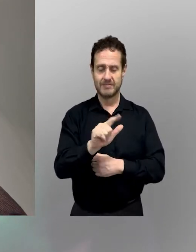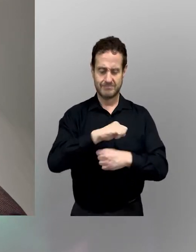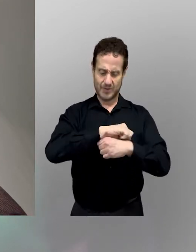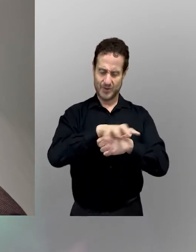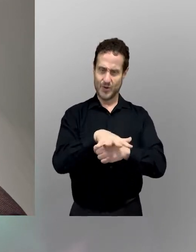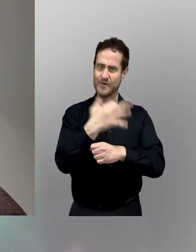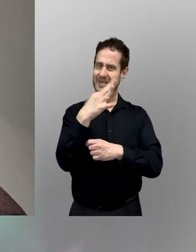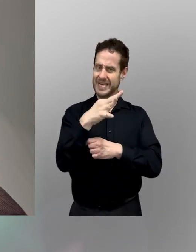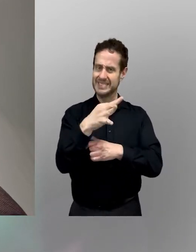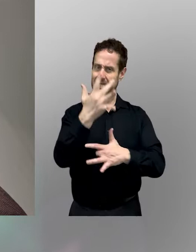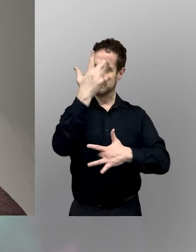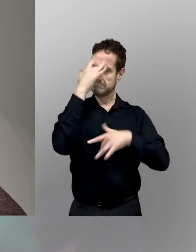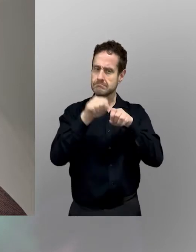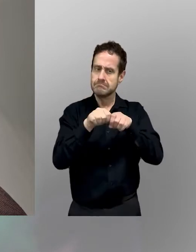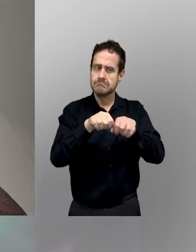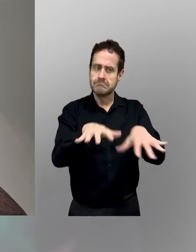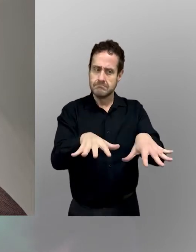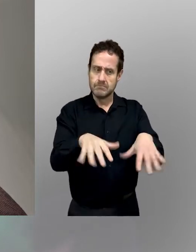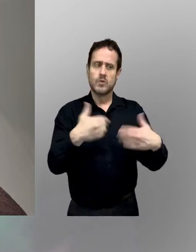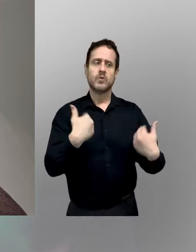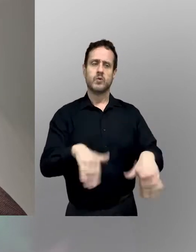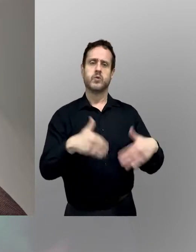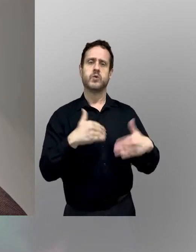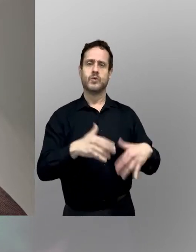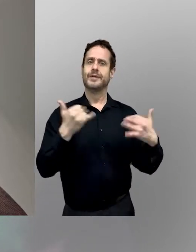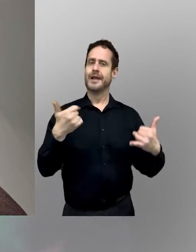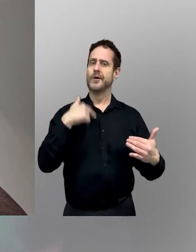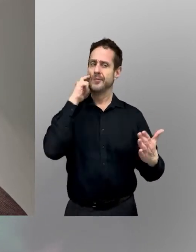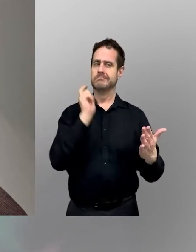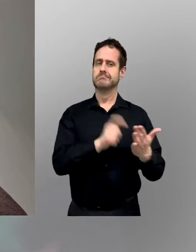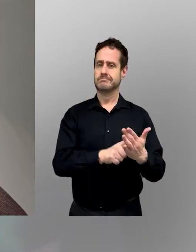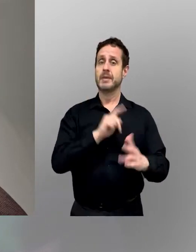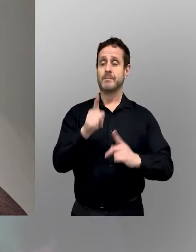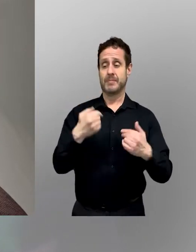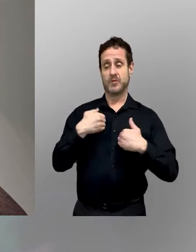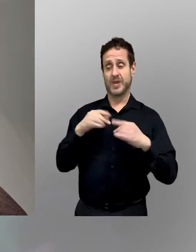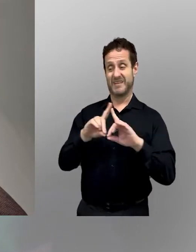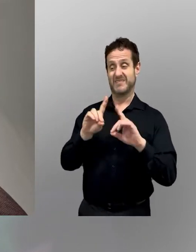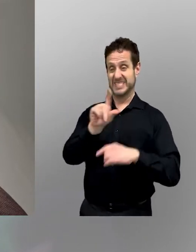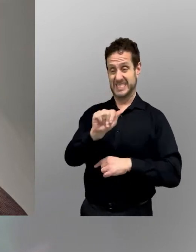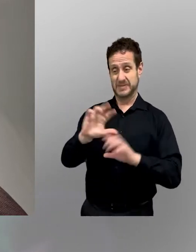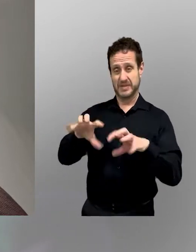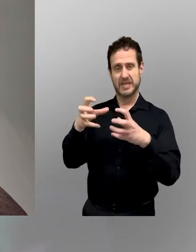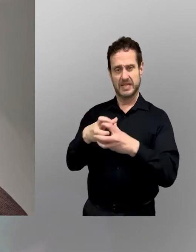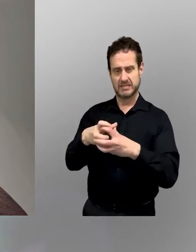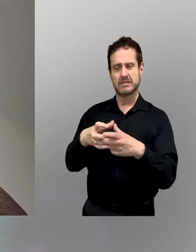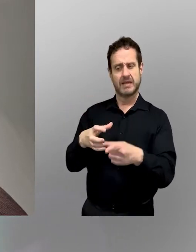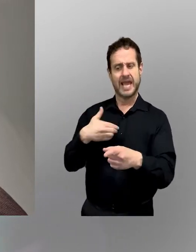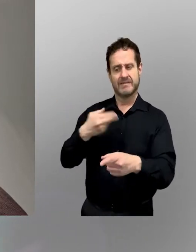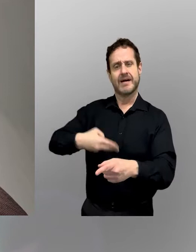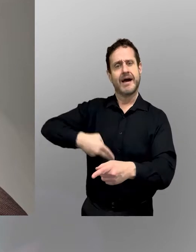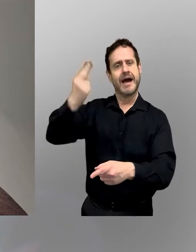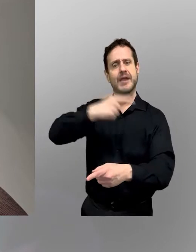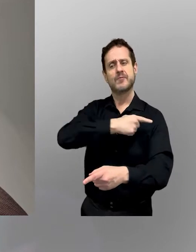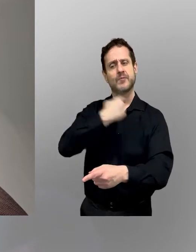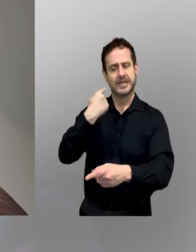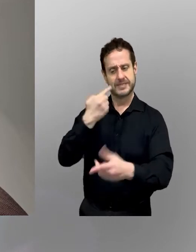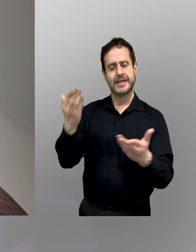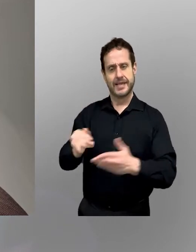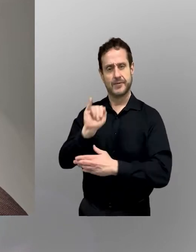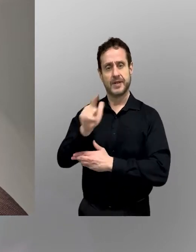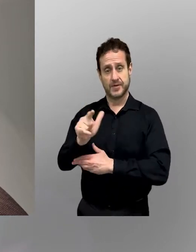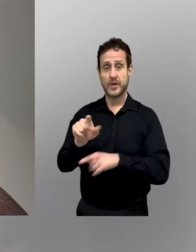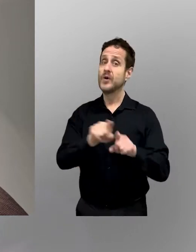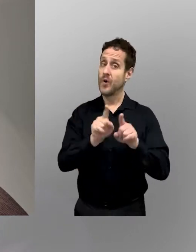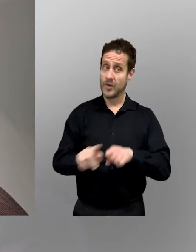The COVID-19 pandemic has shown us that people with disabilities remain one of the most at-risk populations in our state